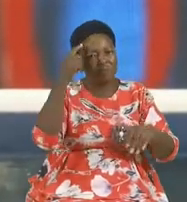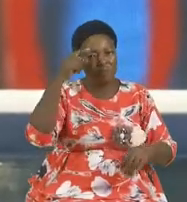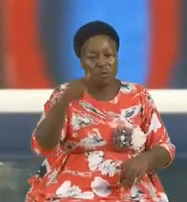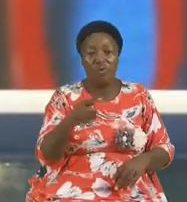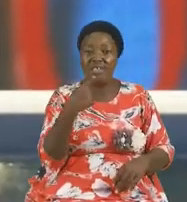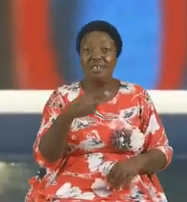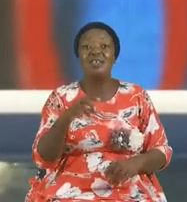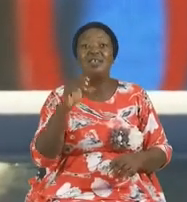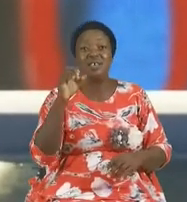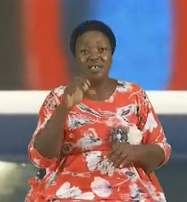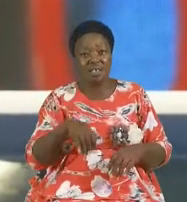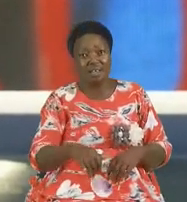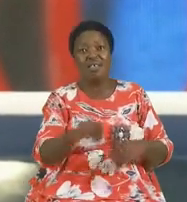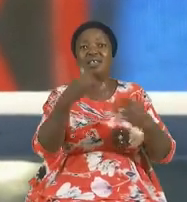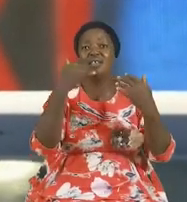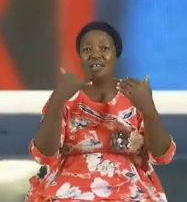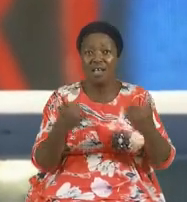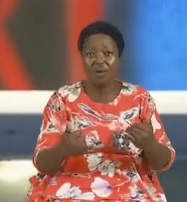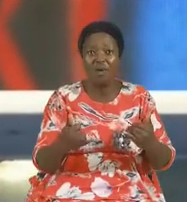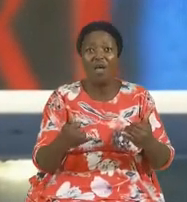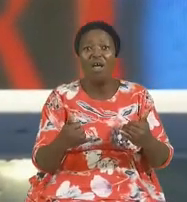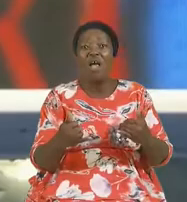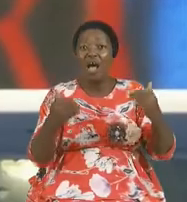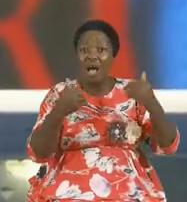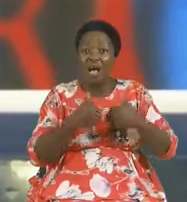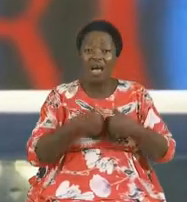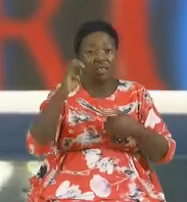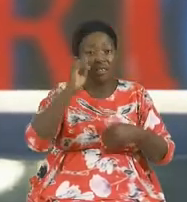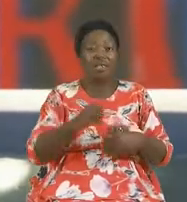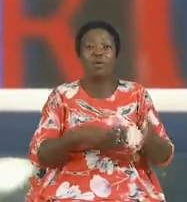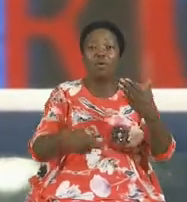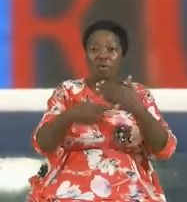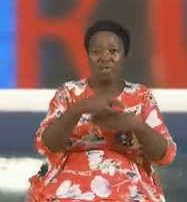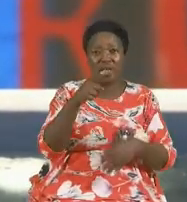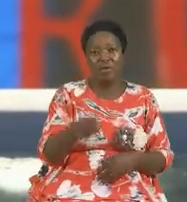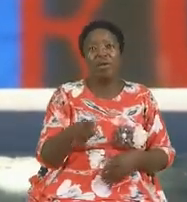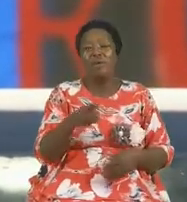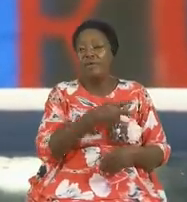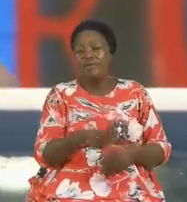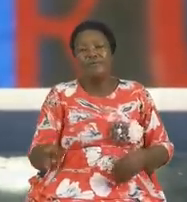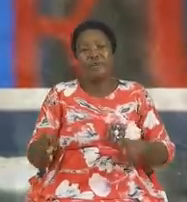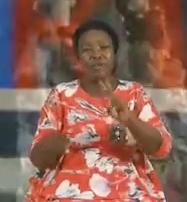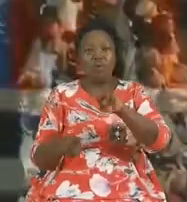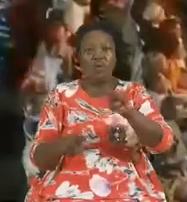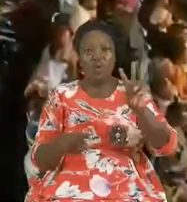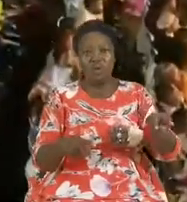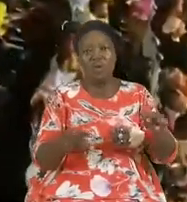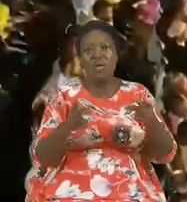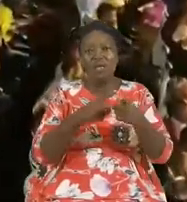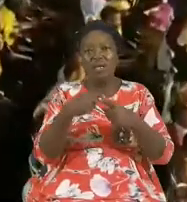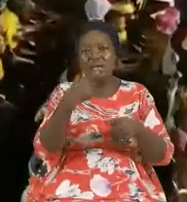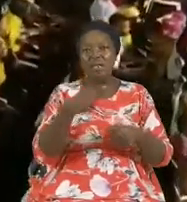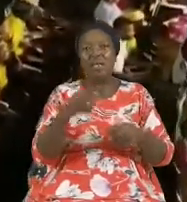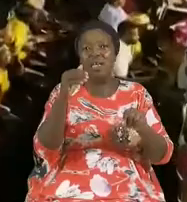you believe it was done for you, it says, yet now as he reconciled. And then